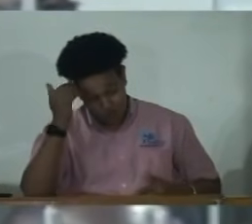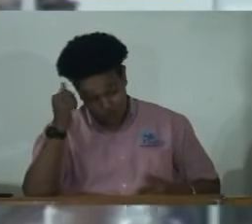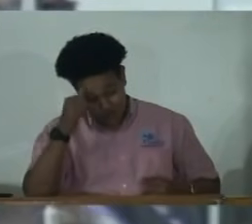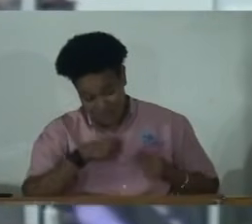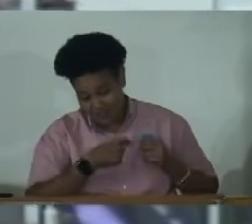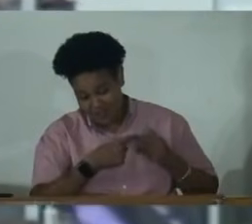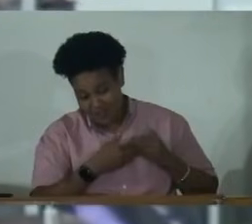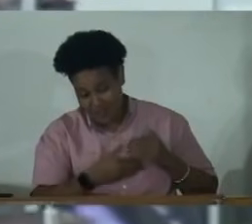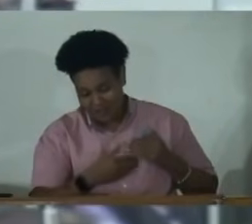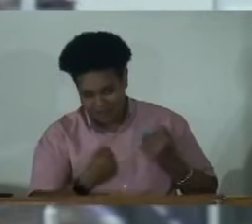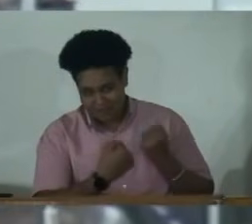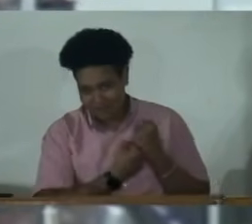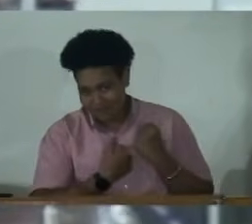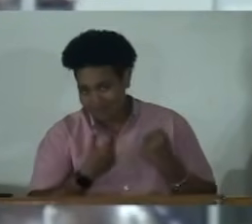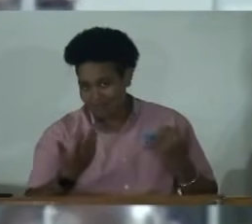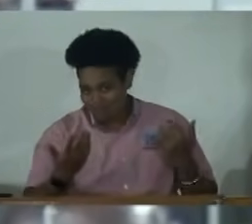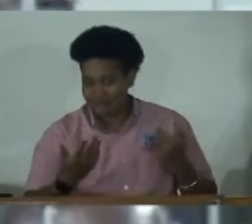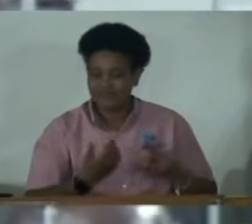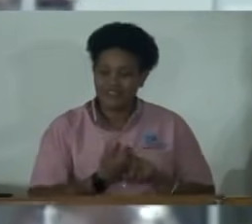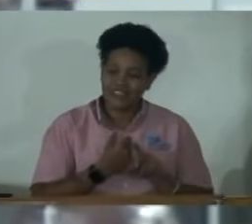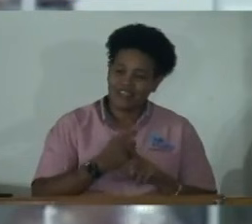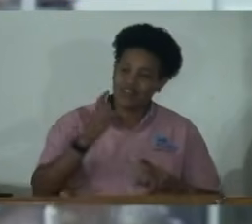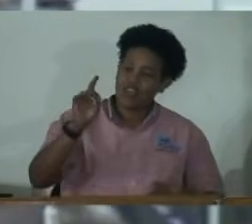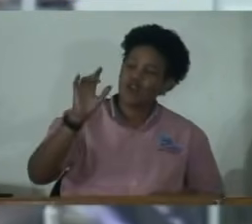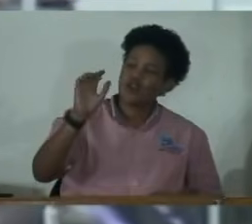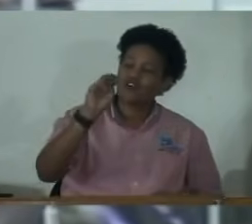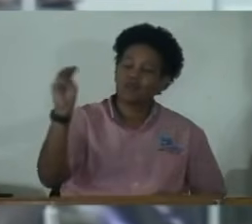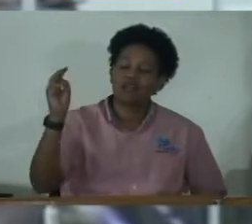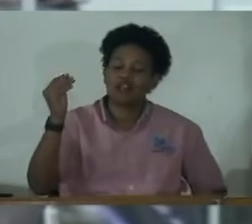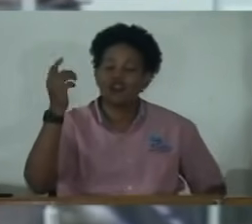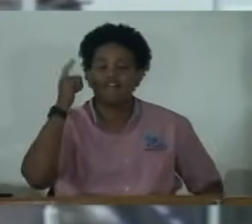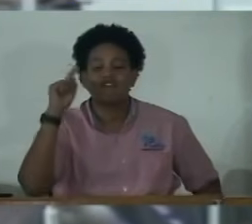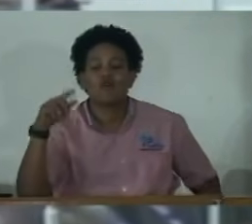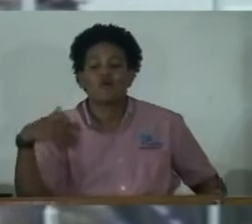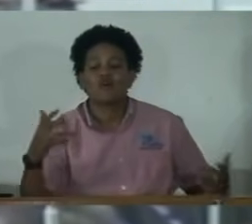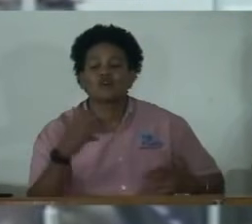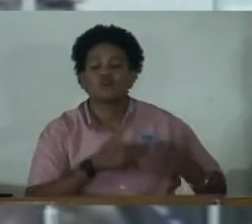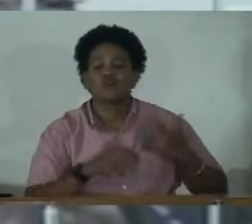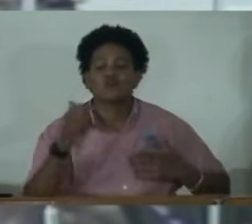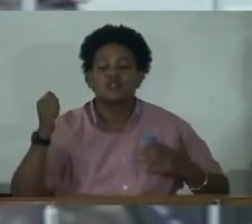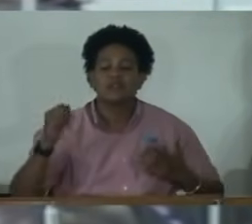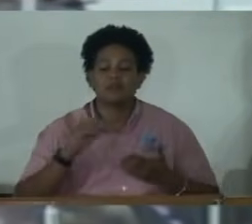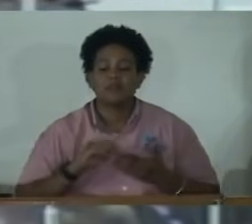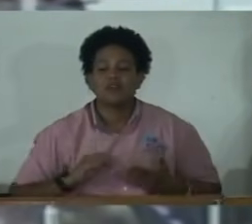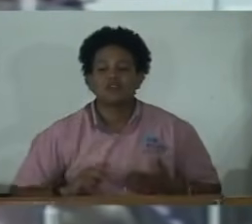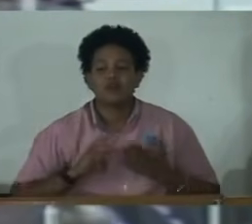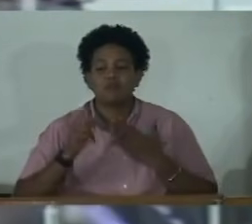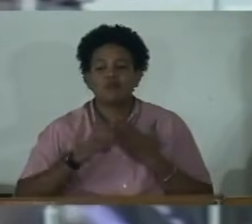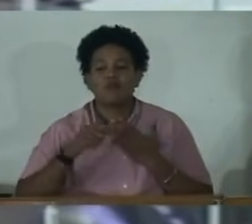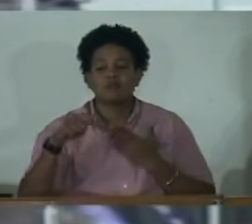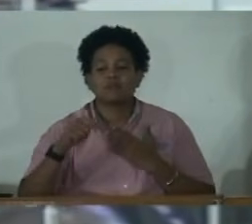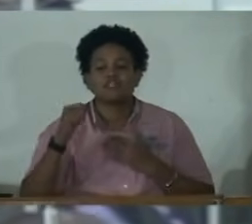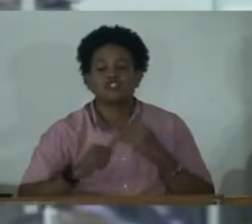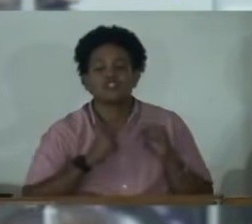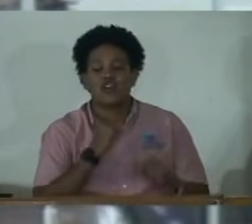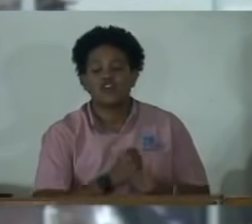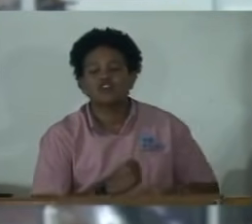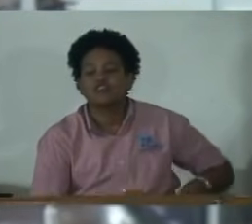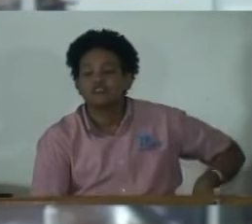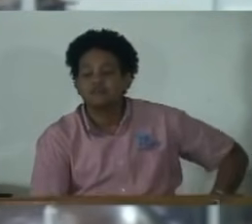allocating $800 million for the social pension program this year.